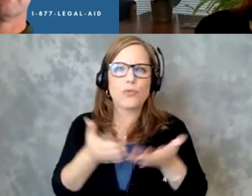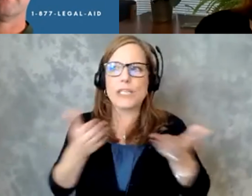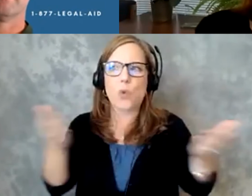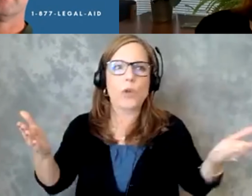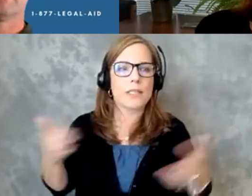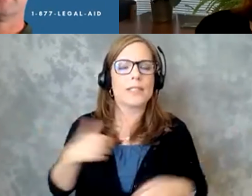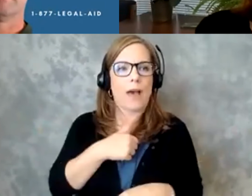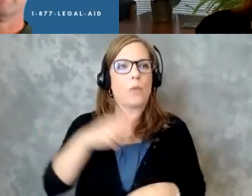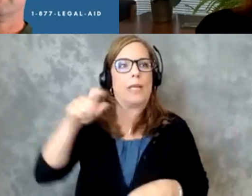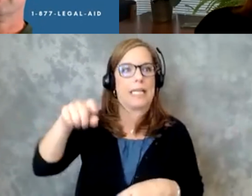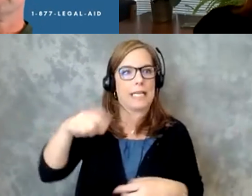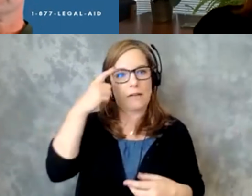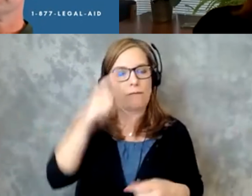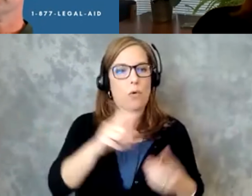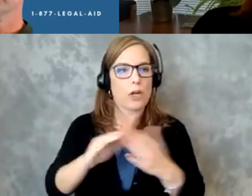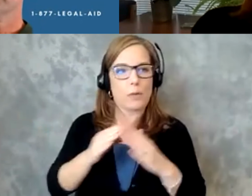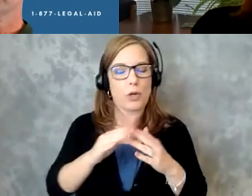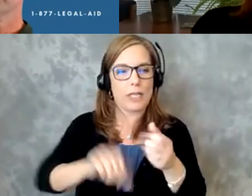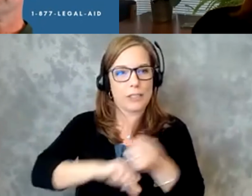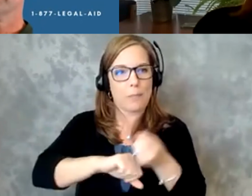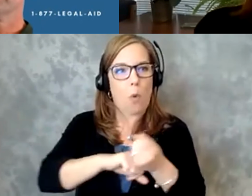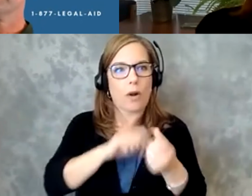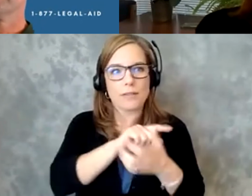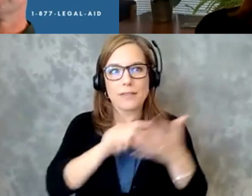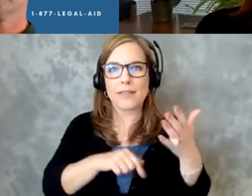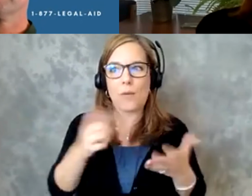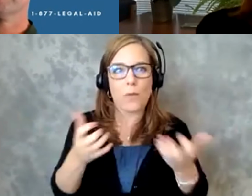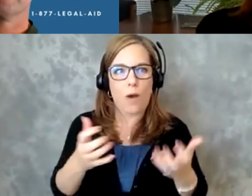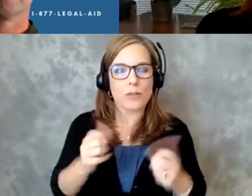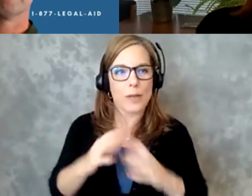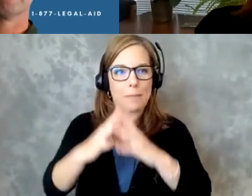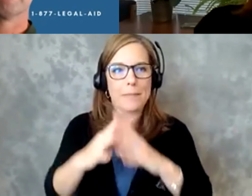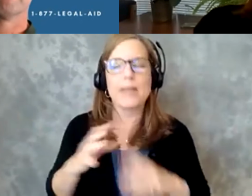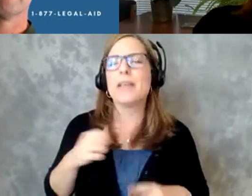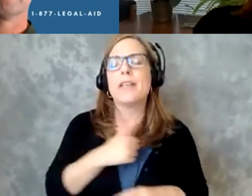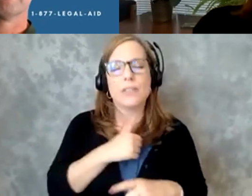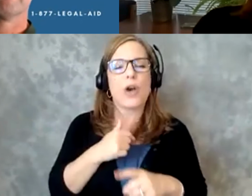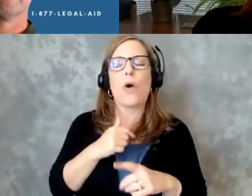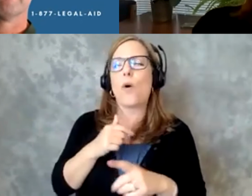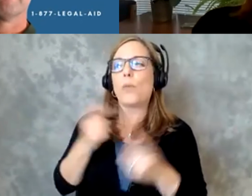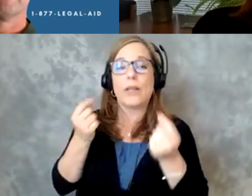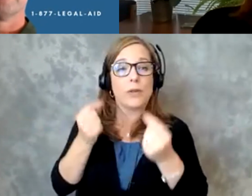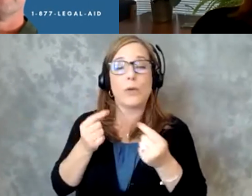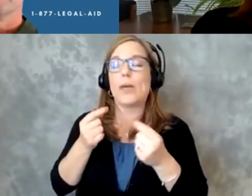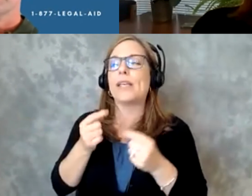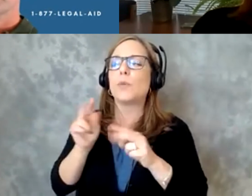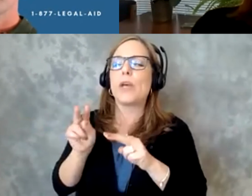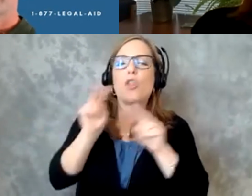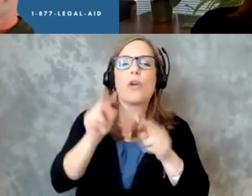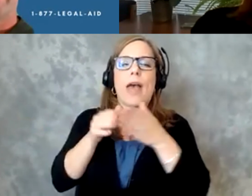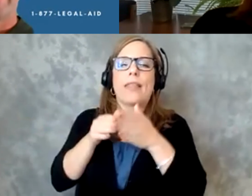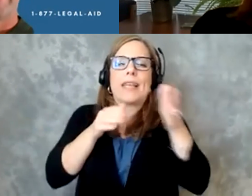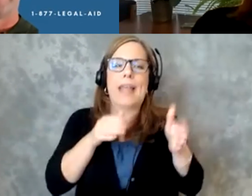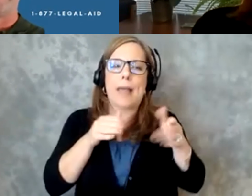community supports. So we're looking at our neighboring counties and the providers within those neighboring counties and asking, would